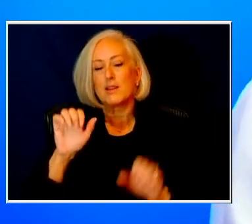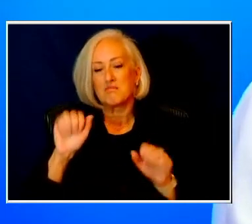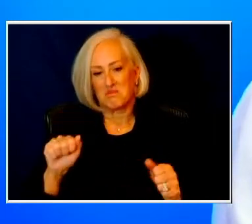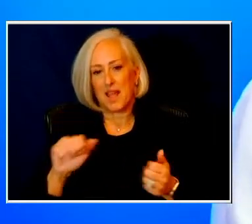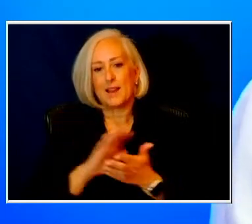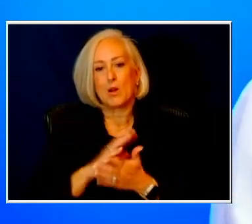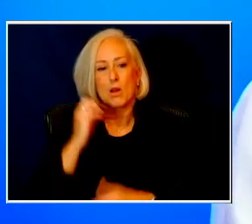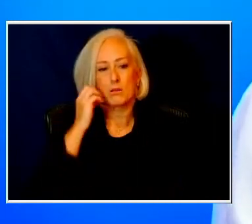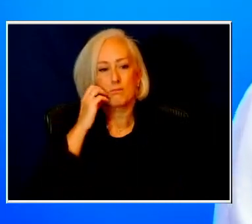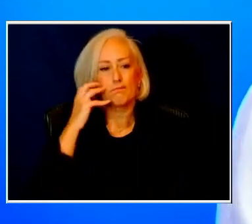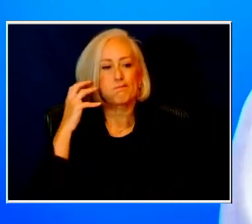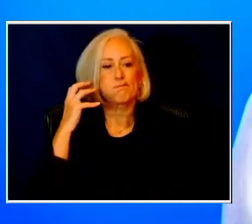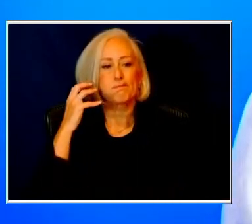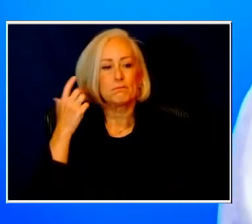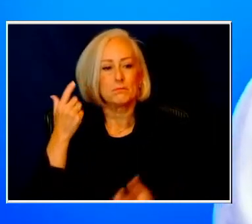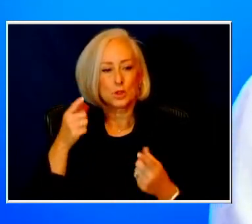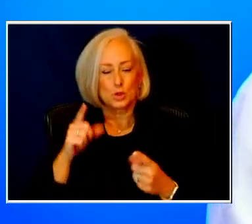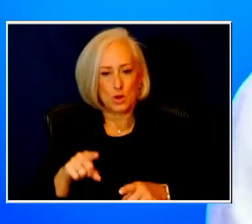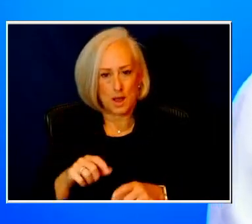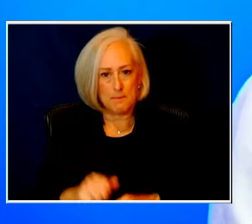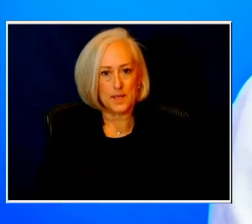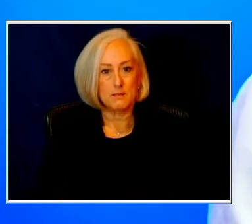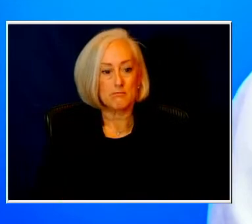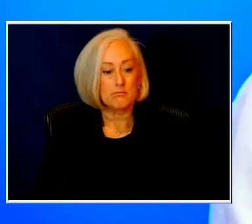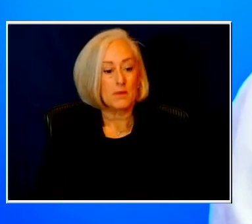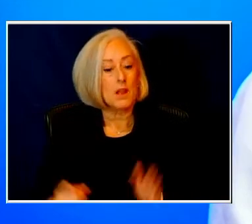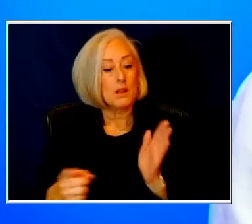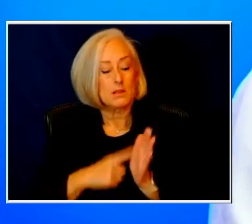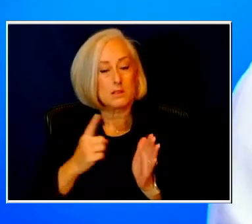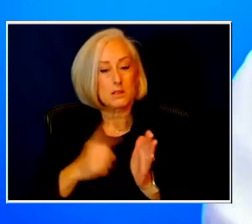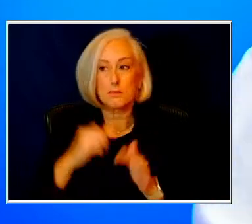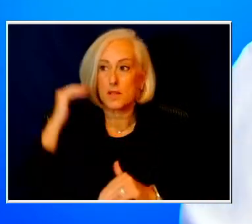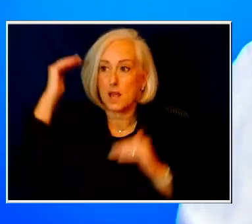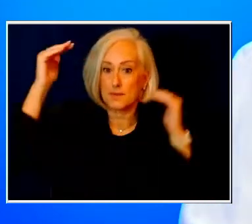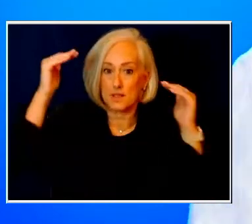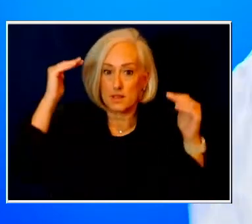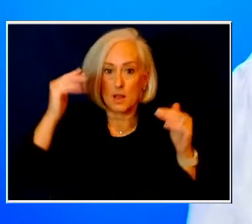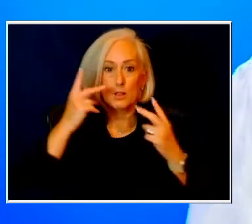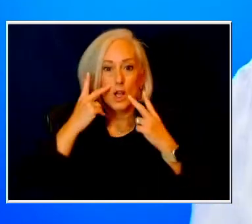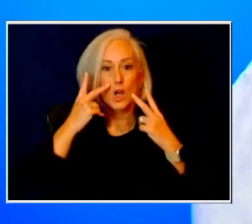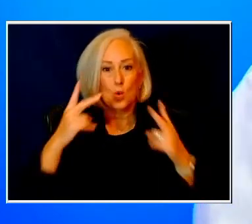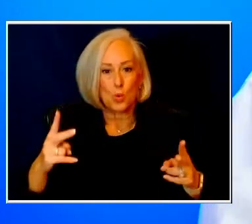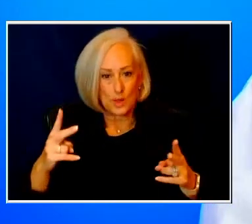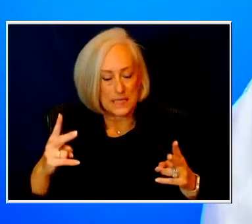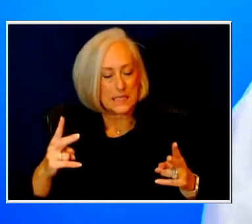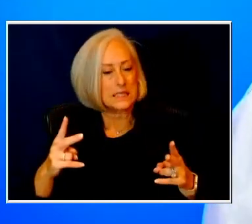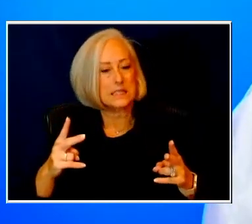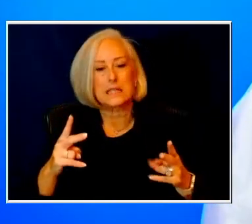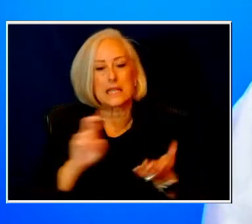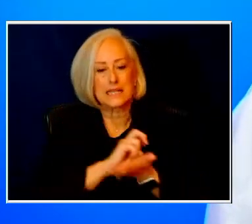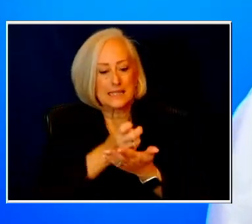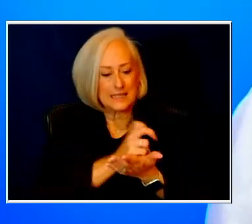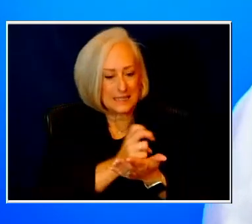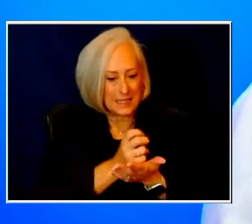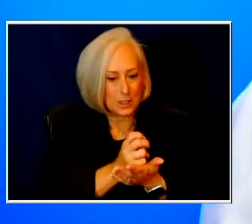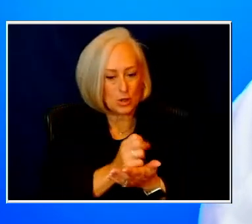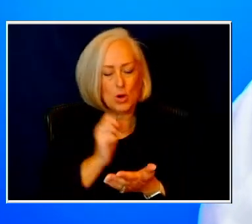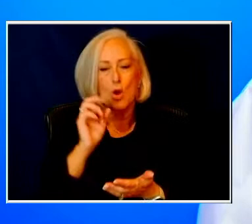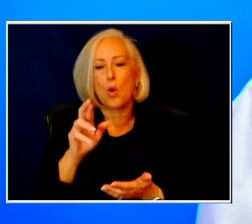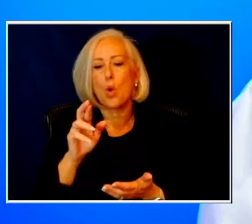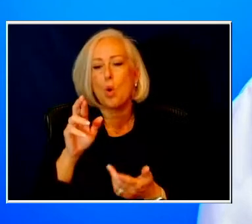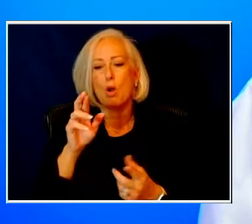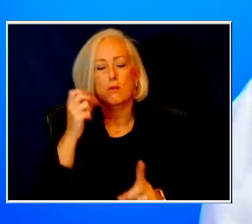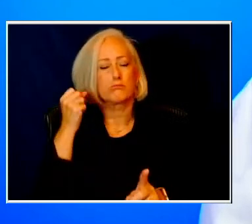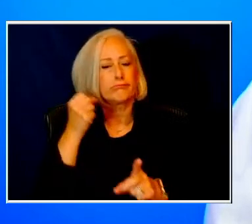either, seizures, a neurologic deficit, meaning someone that's got arm or leg weakness or numbness,